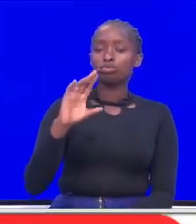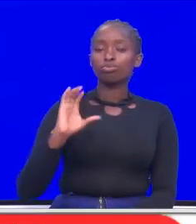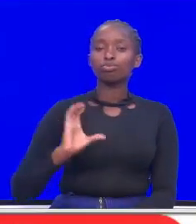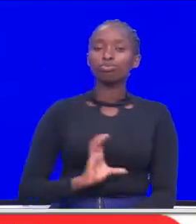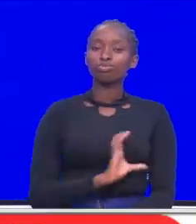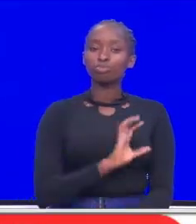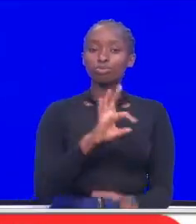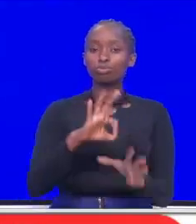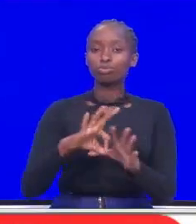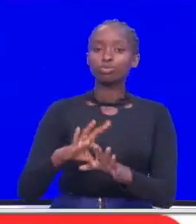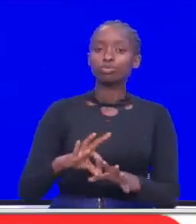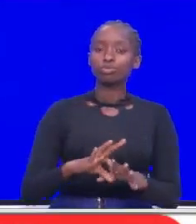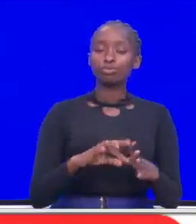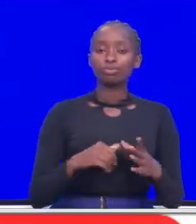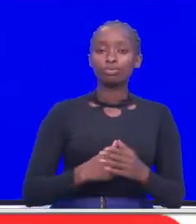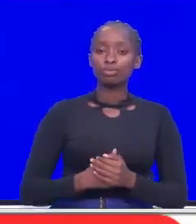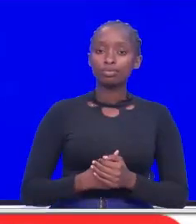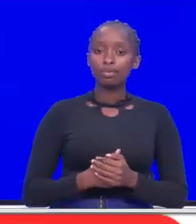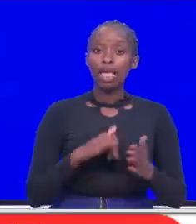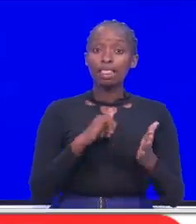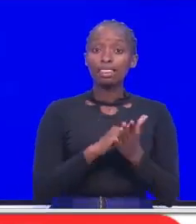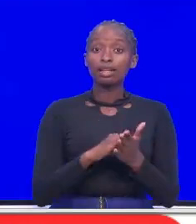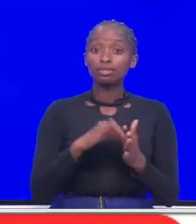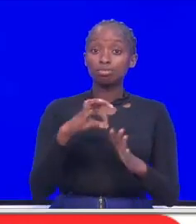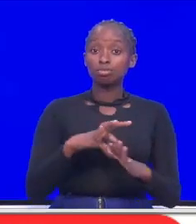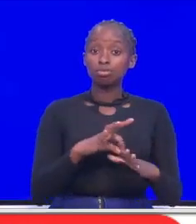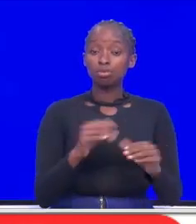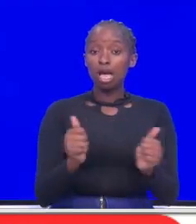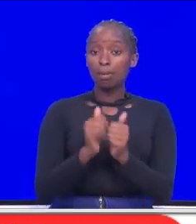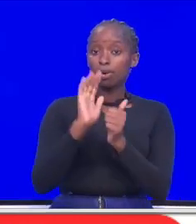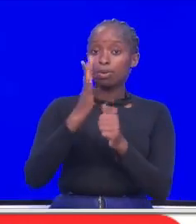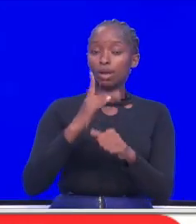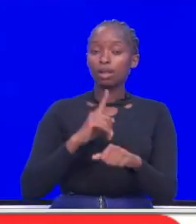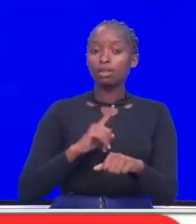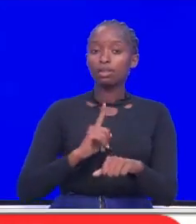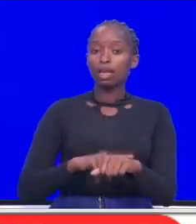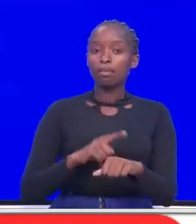uchaguzi itafanyika mwaka ujao mwezi wa pili.